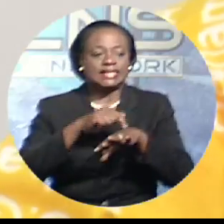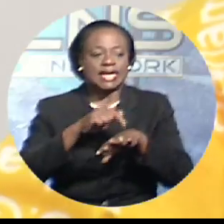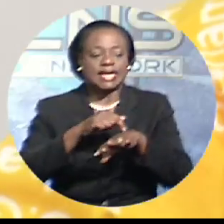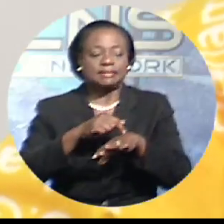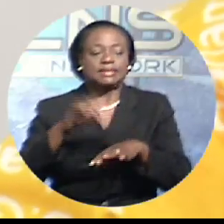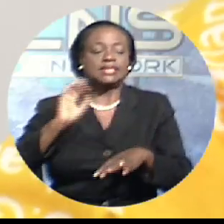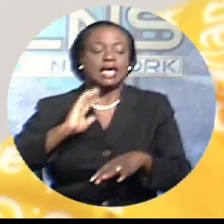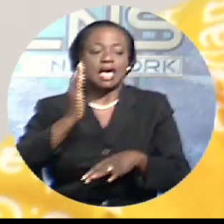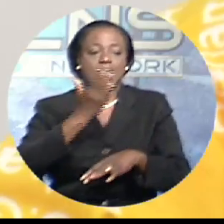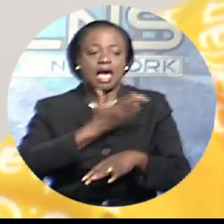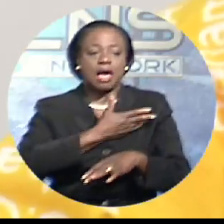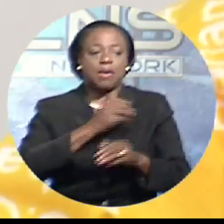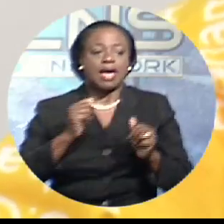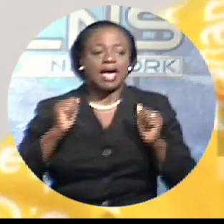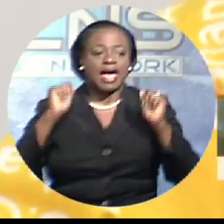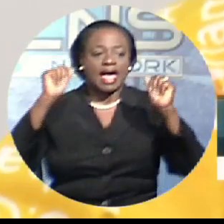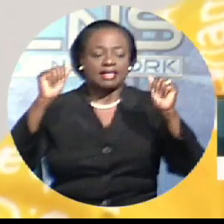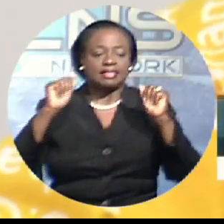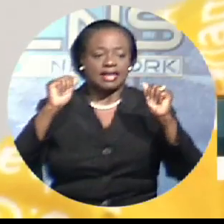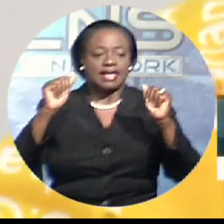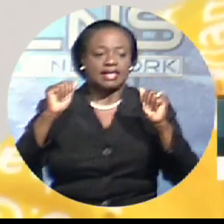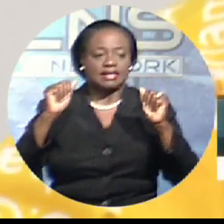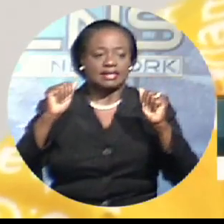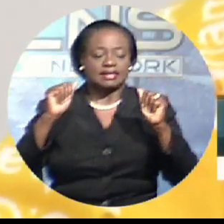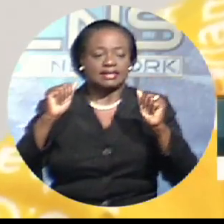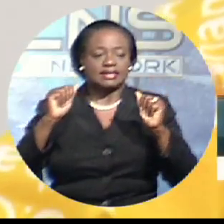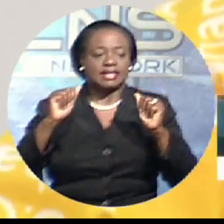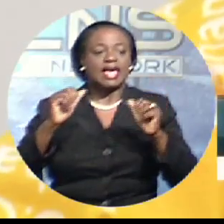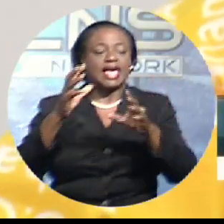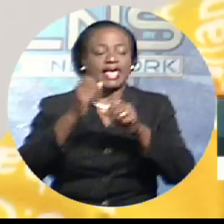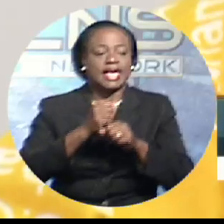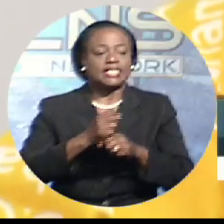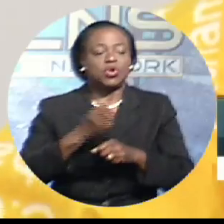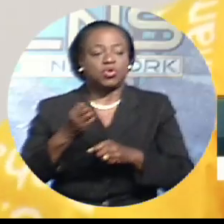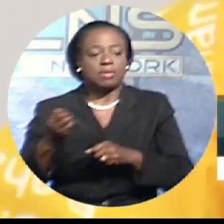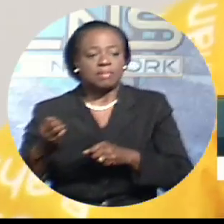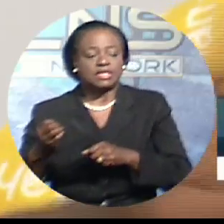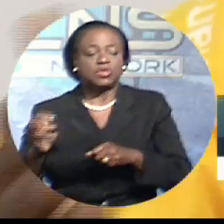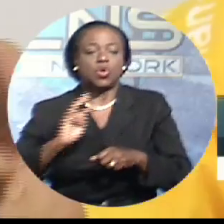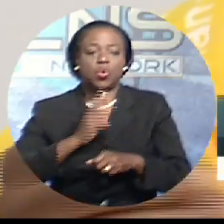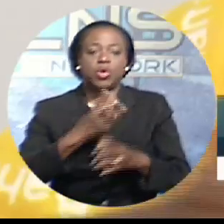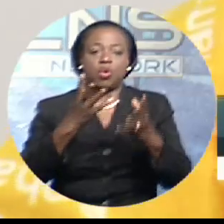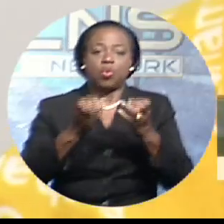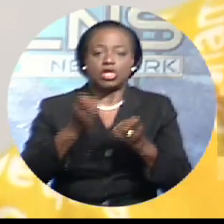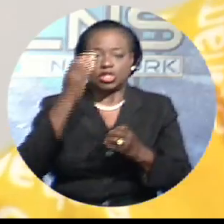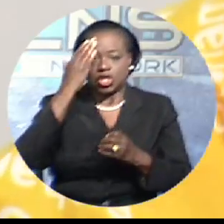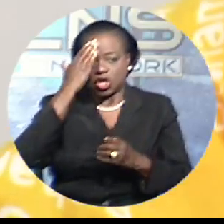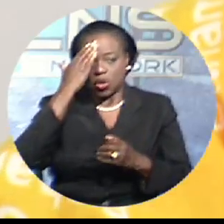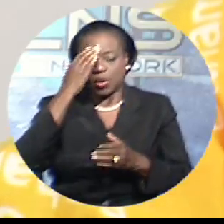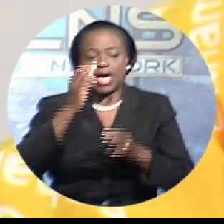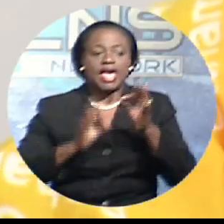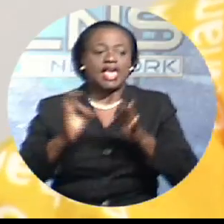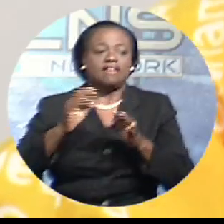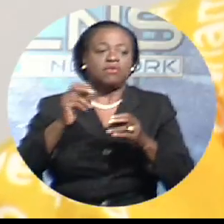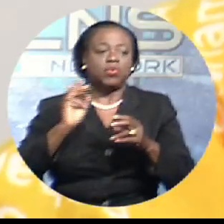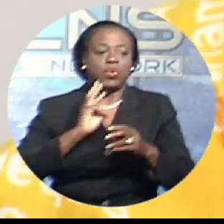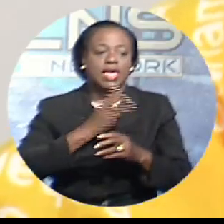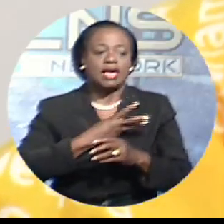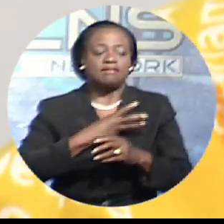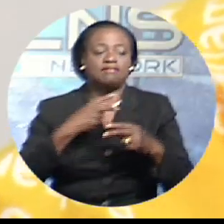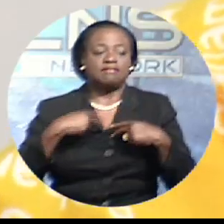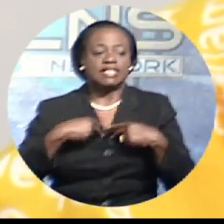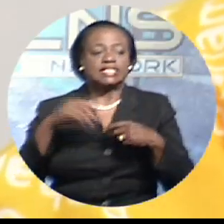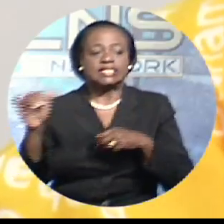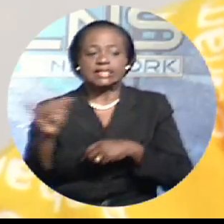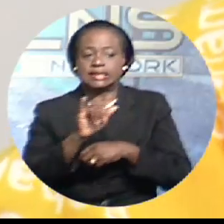our international federations send us equipment also. And we would like to know whether that we have that same concession as we have